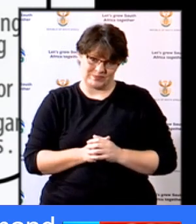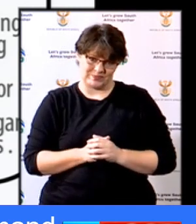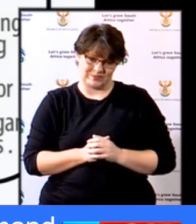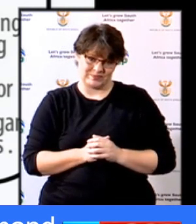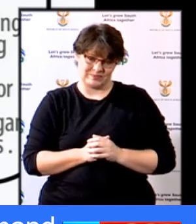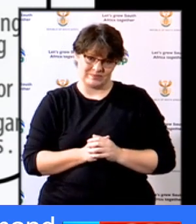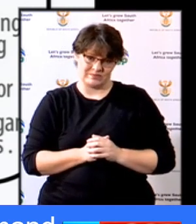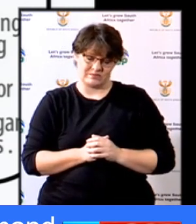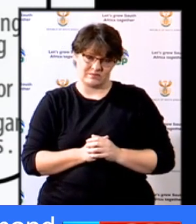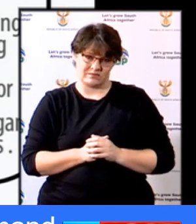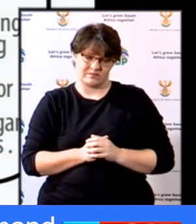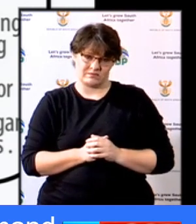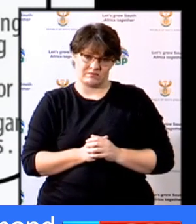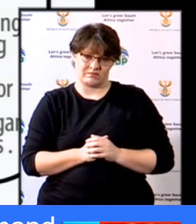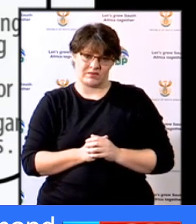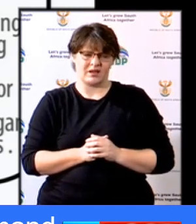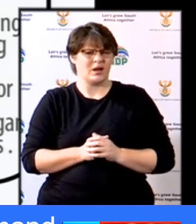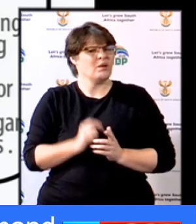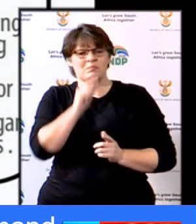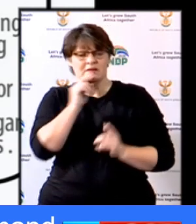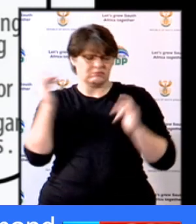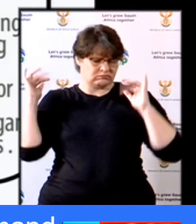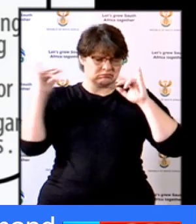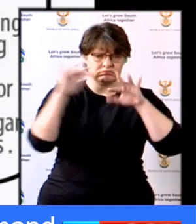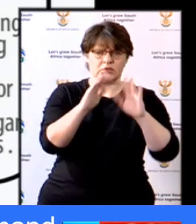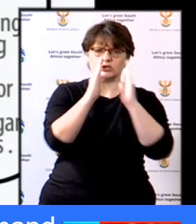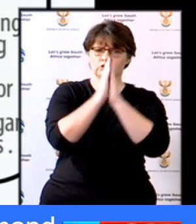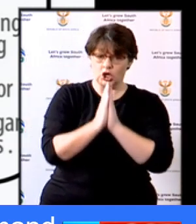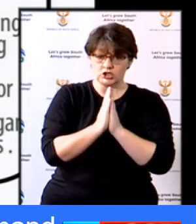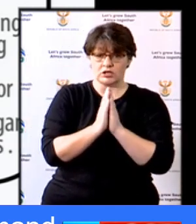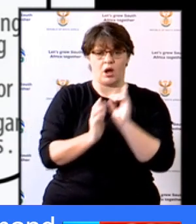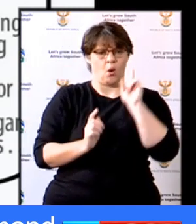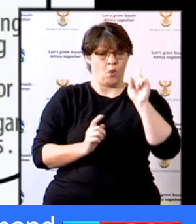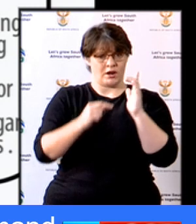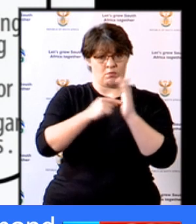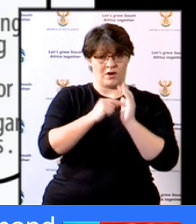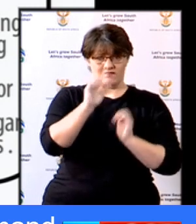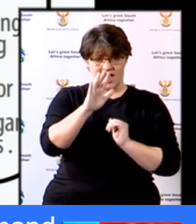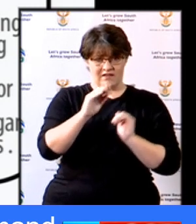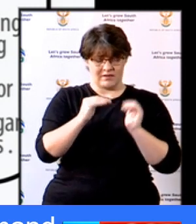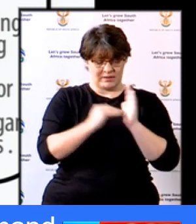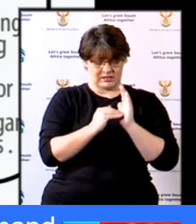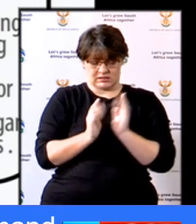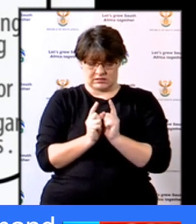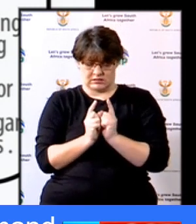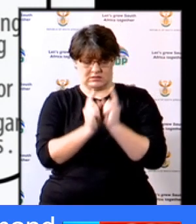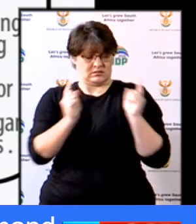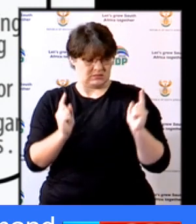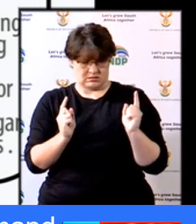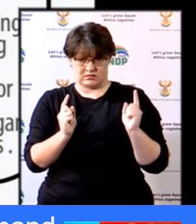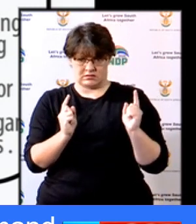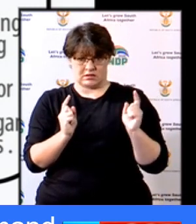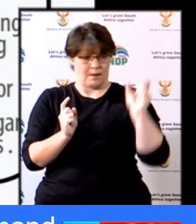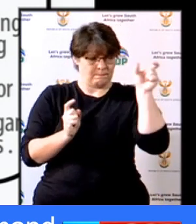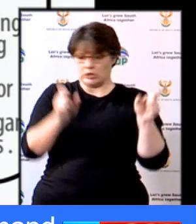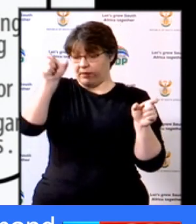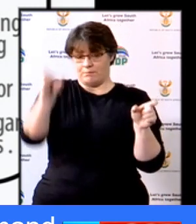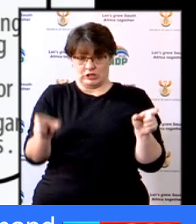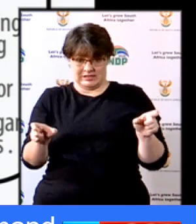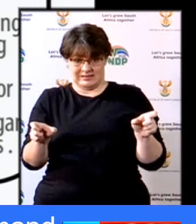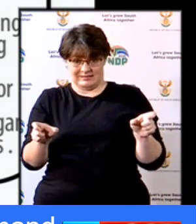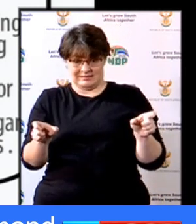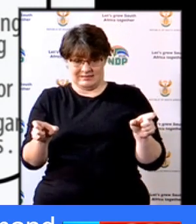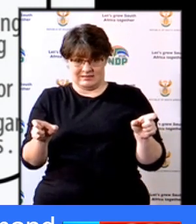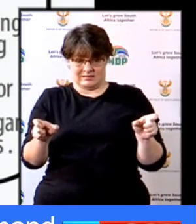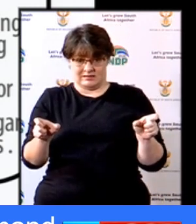we must maintain 1.5 meters between the worshippers and the